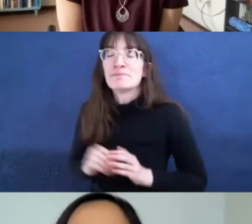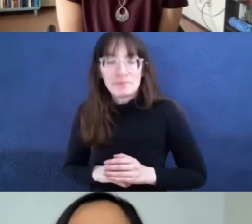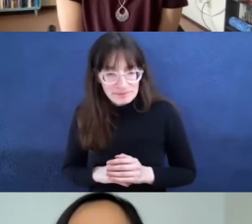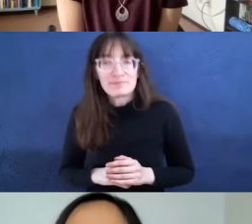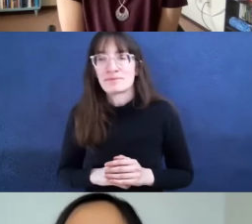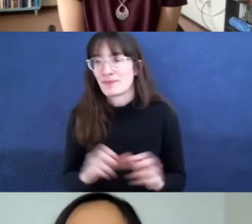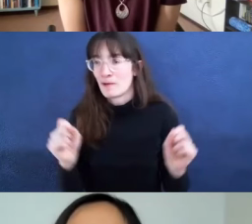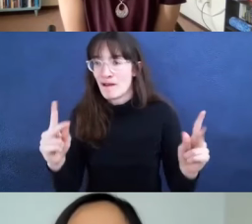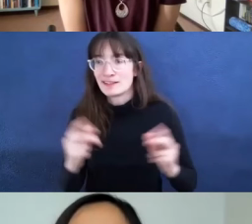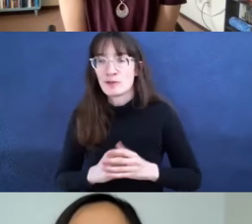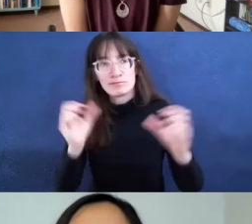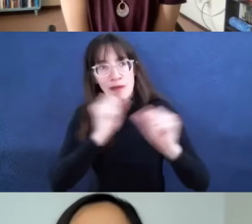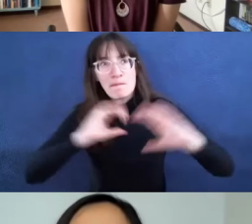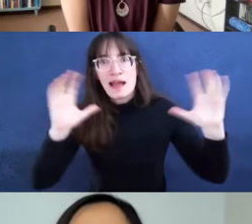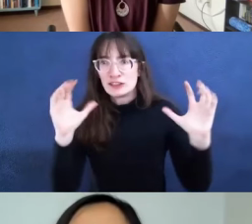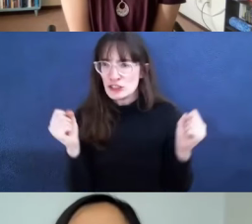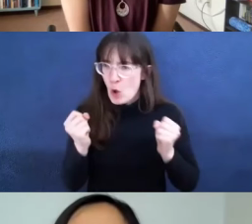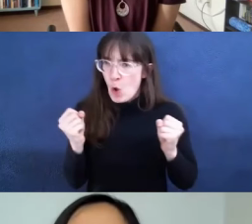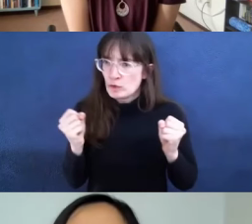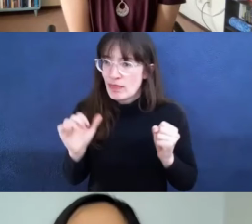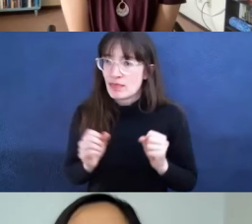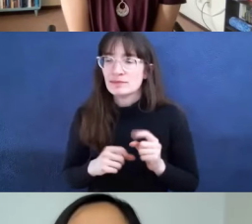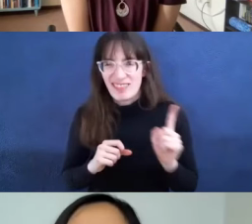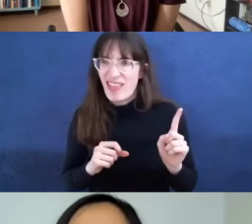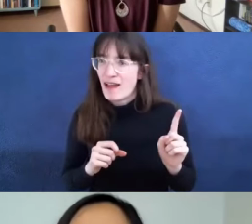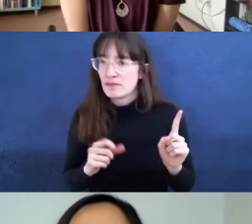yourself holding this for a period of time.